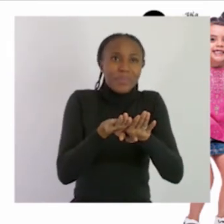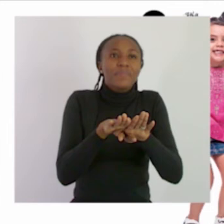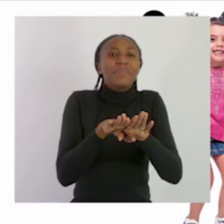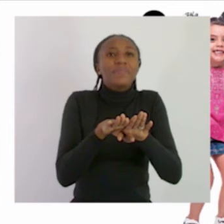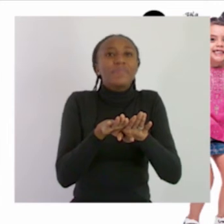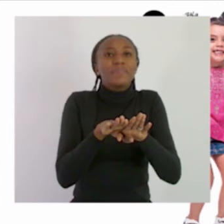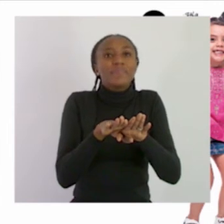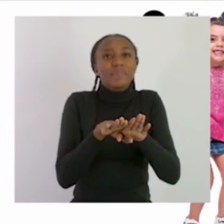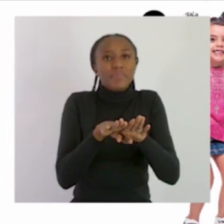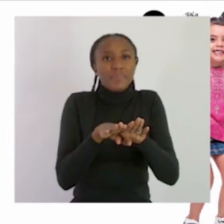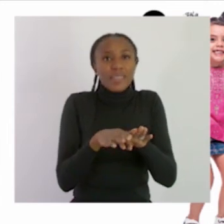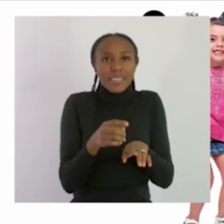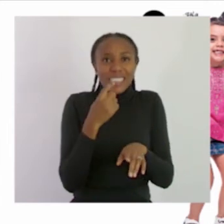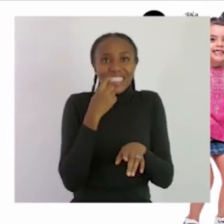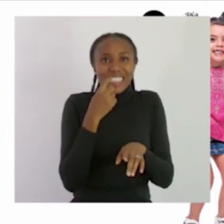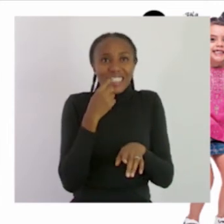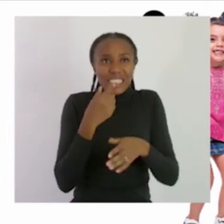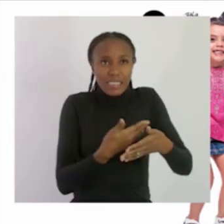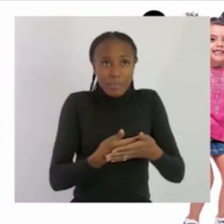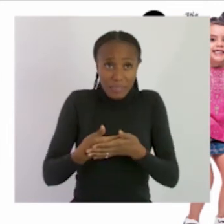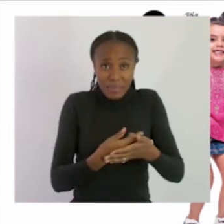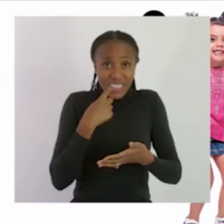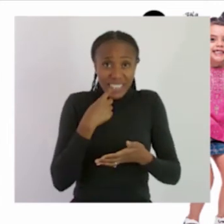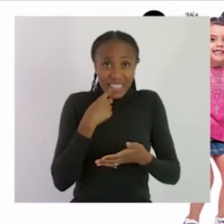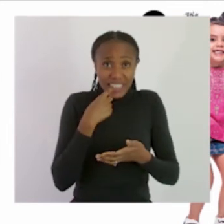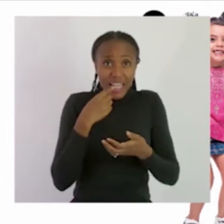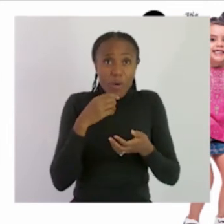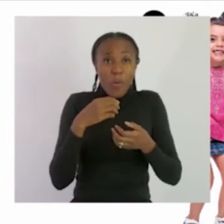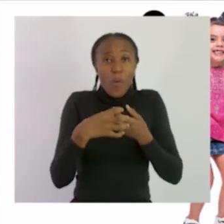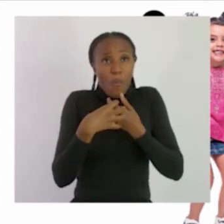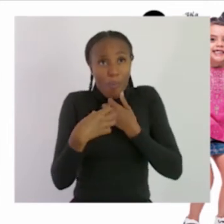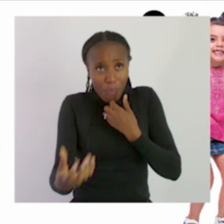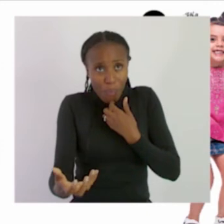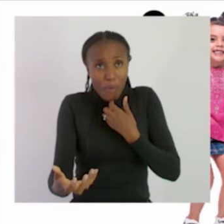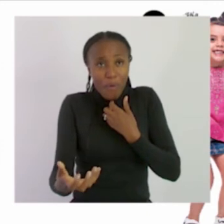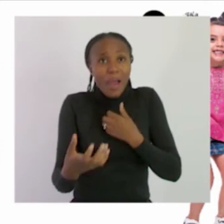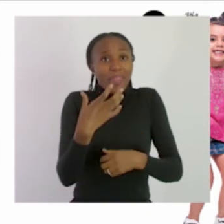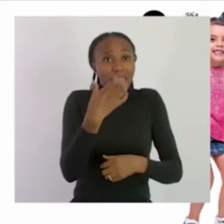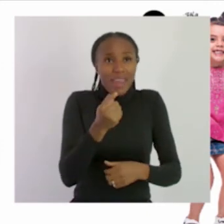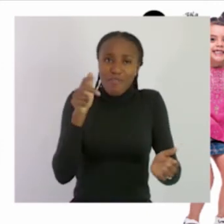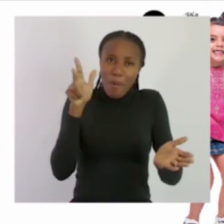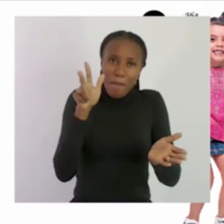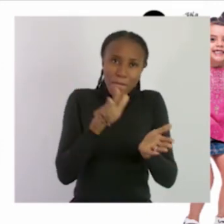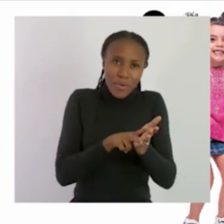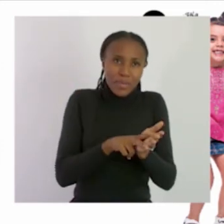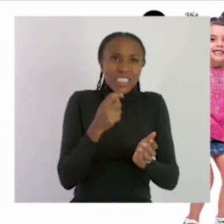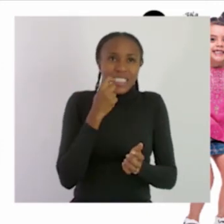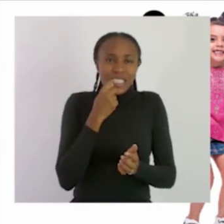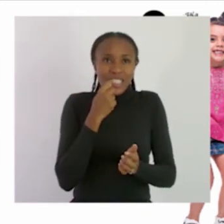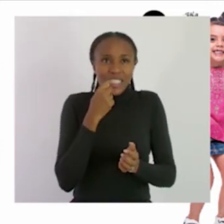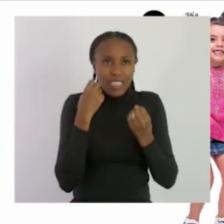the replacement of milk teeth by permanent teeth. This is the time that they lose their first teeth. Okay? They start shaking